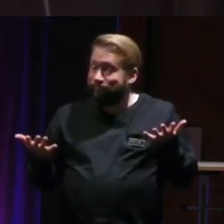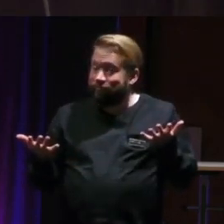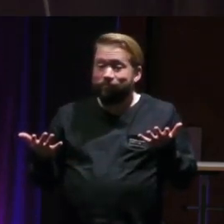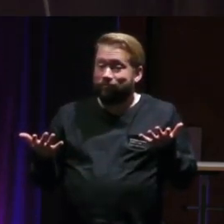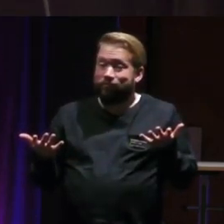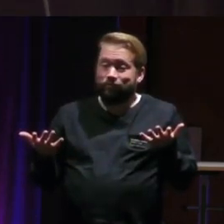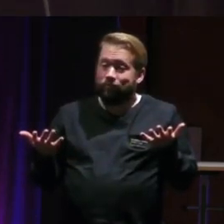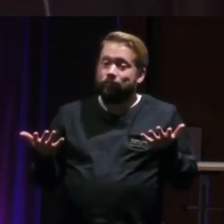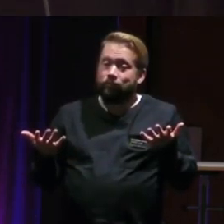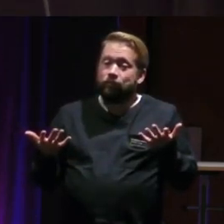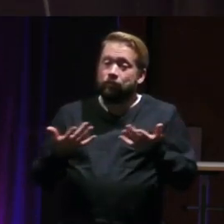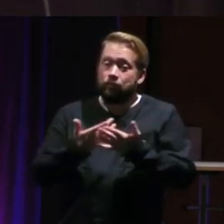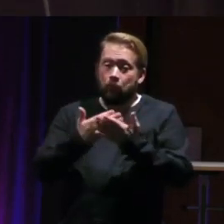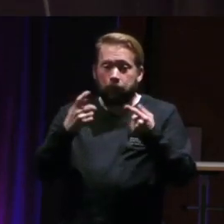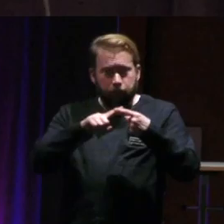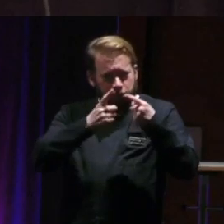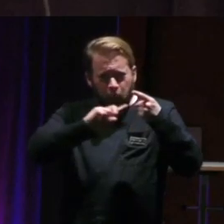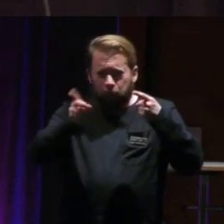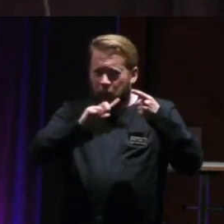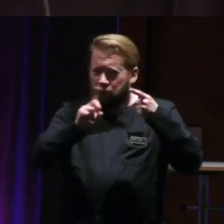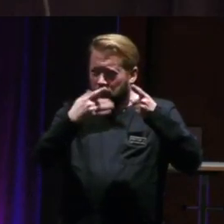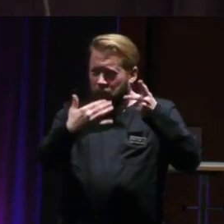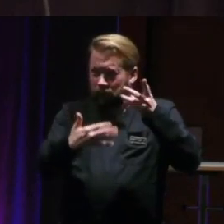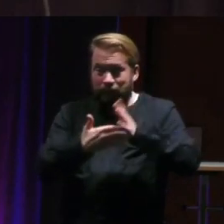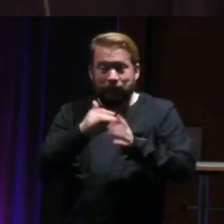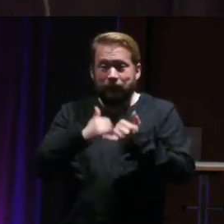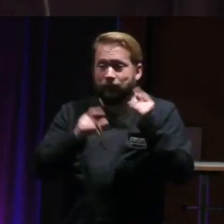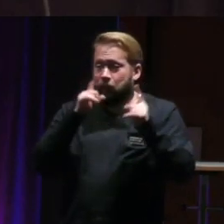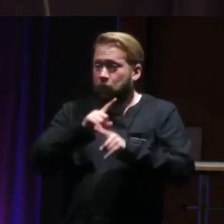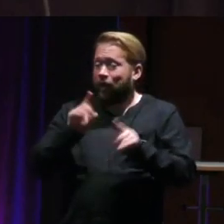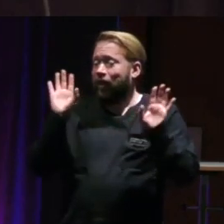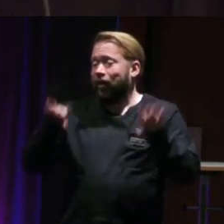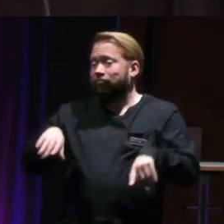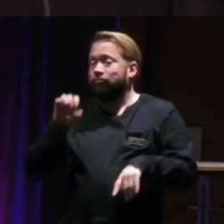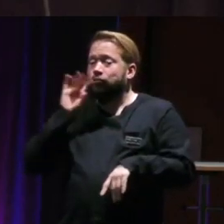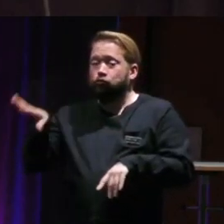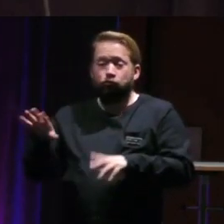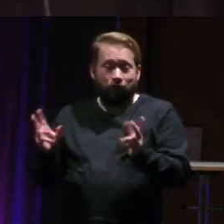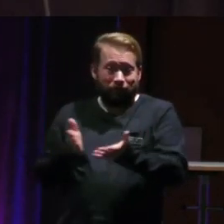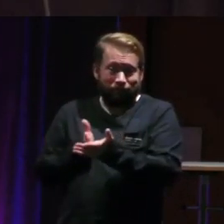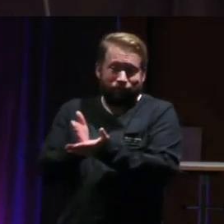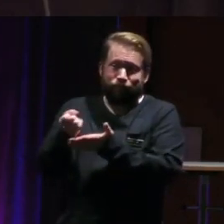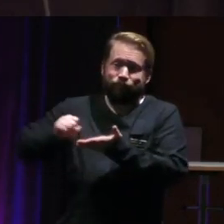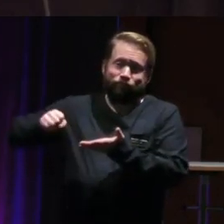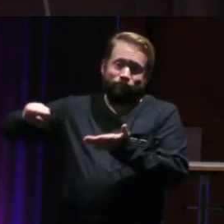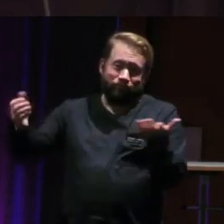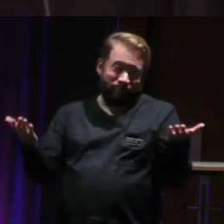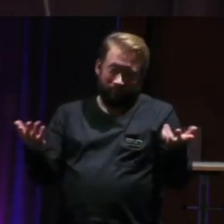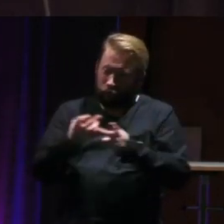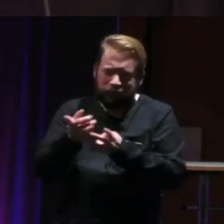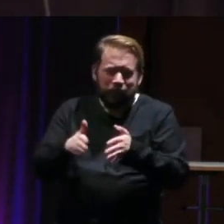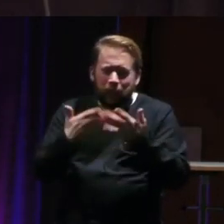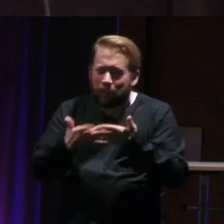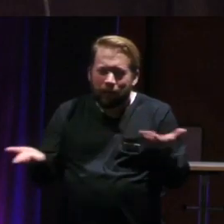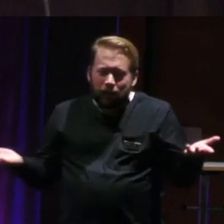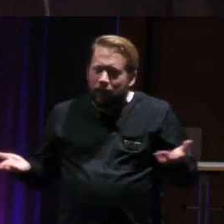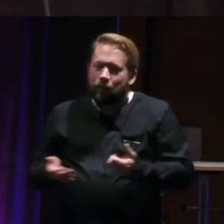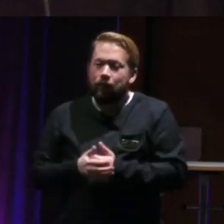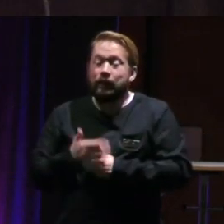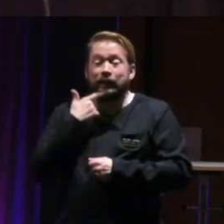bank systems stopped to work, a lot of, you know, program systems on the, for